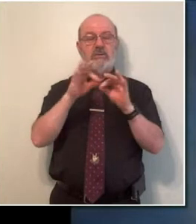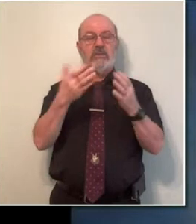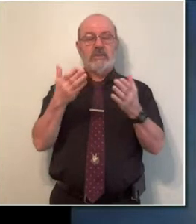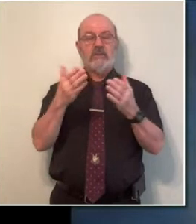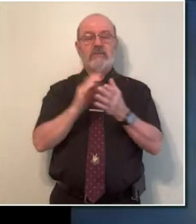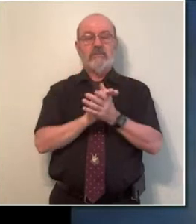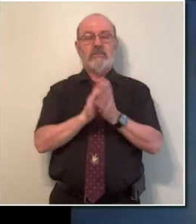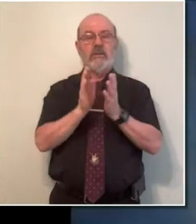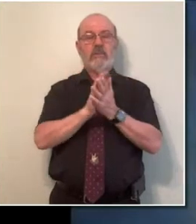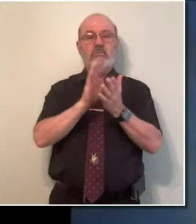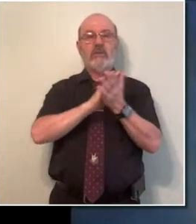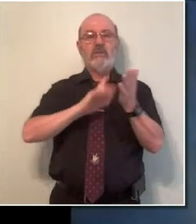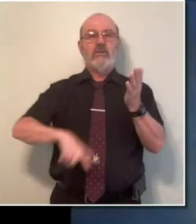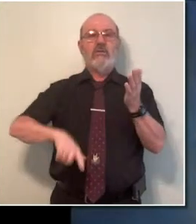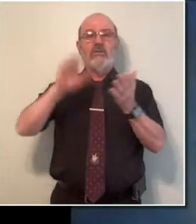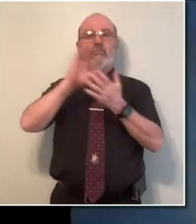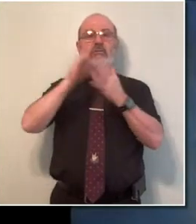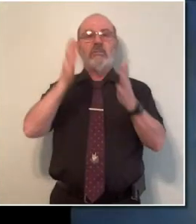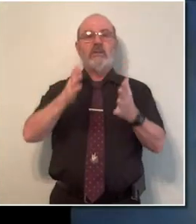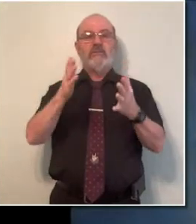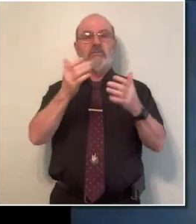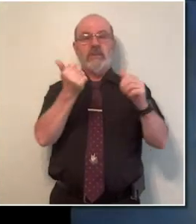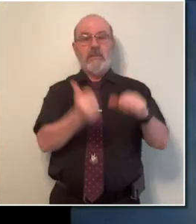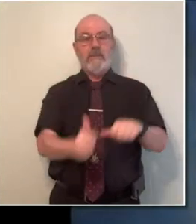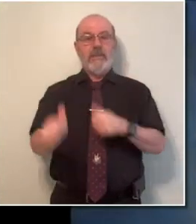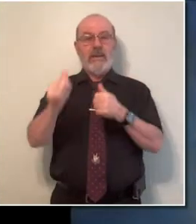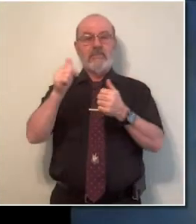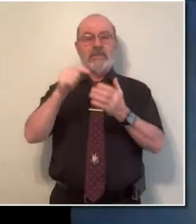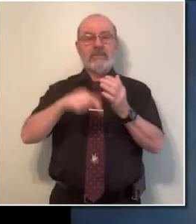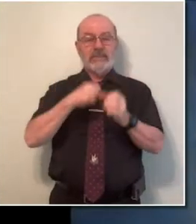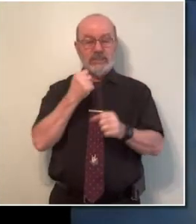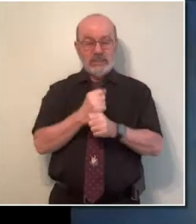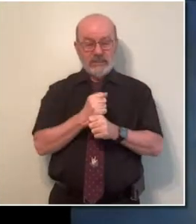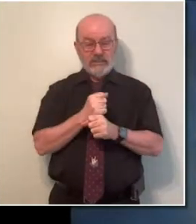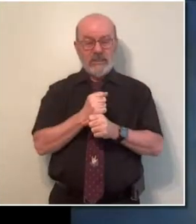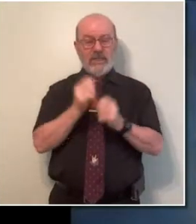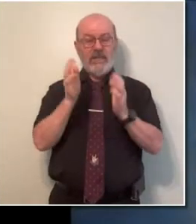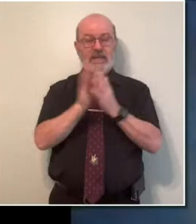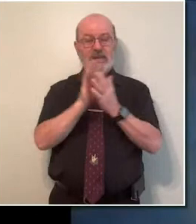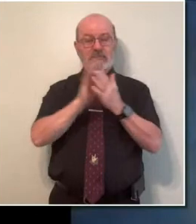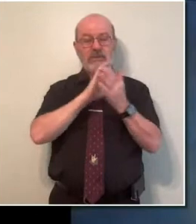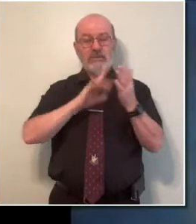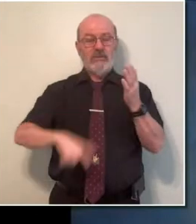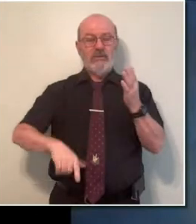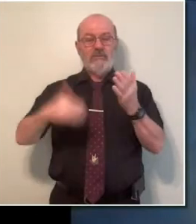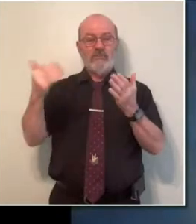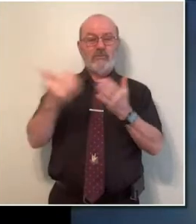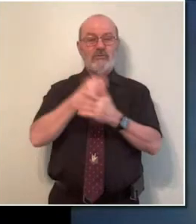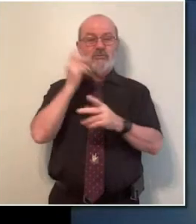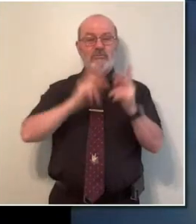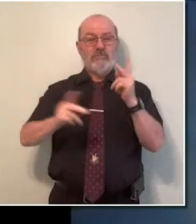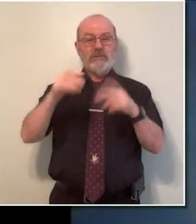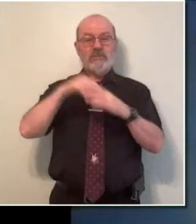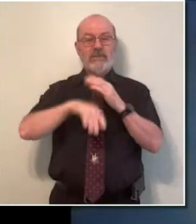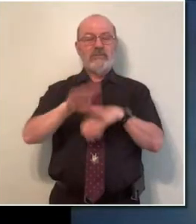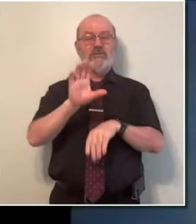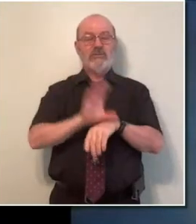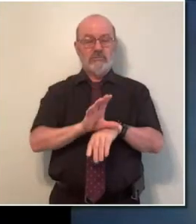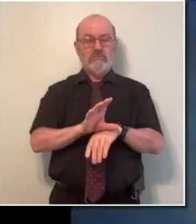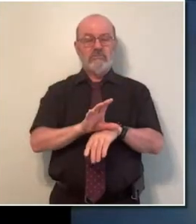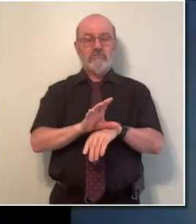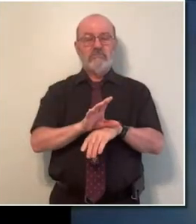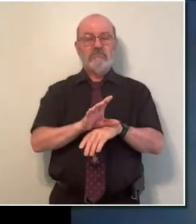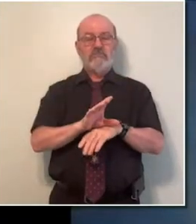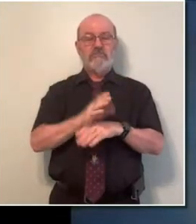Praise the Lord for believers being baptized this year, and praise the Lord for new people in the church. So that's